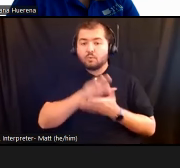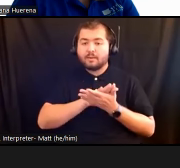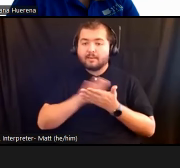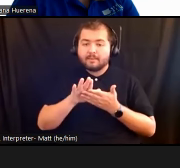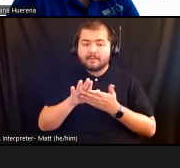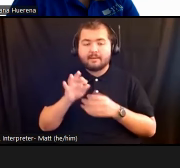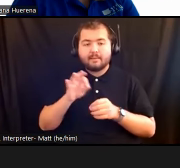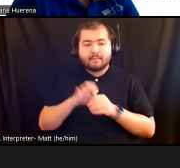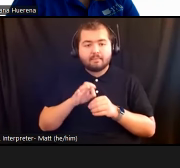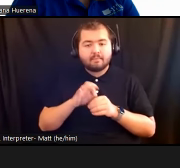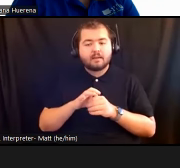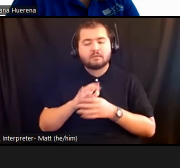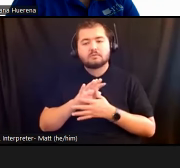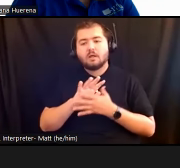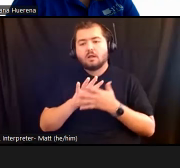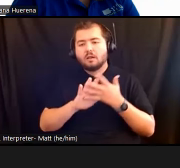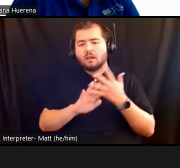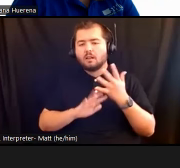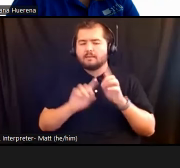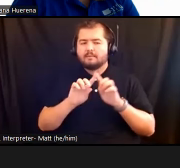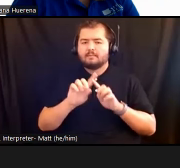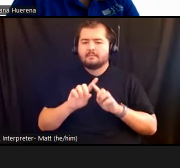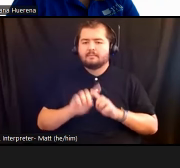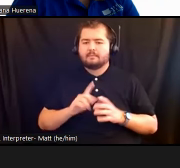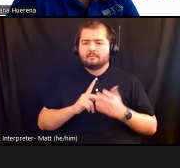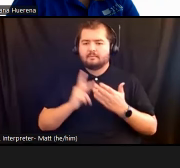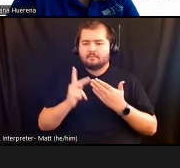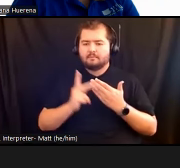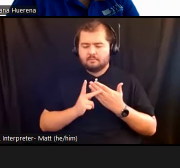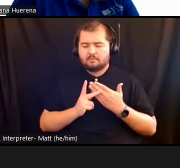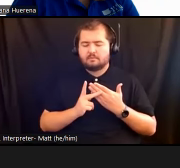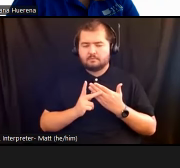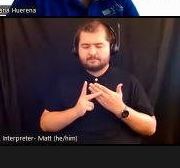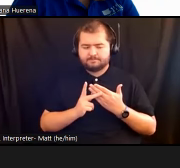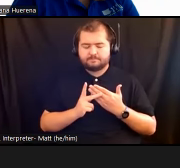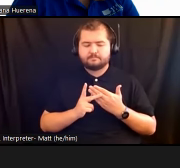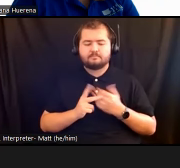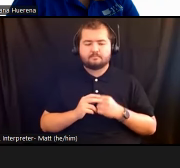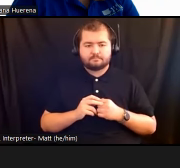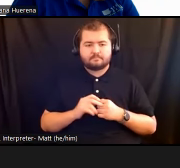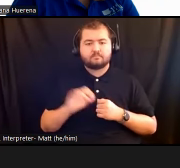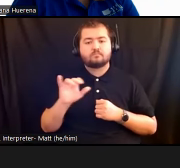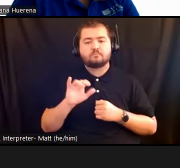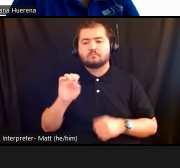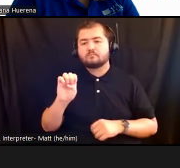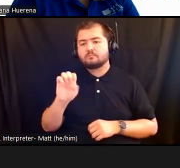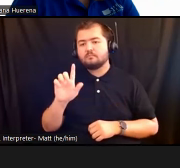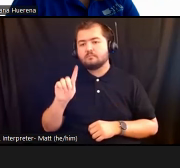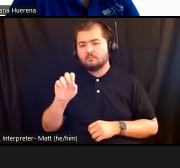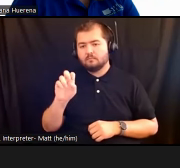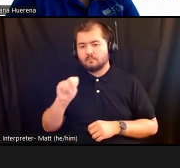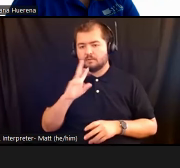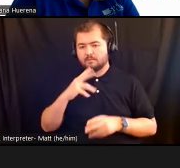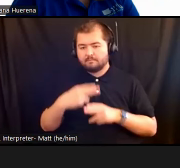going to have your county recorders, right? And your election directors. And also, as Alton mentioned, the Navajo